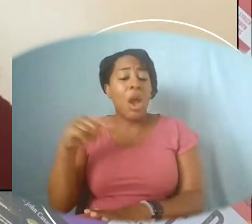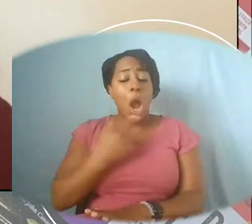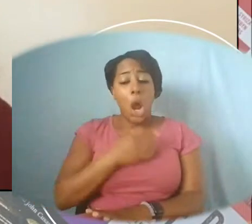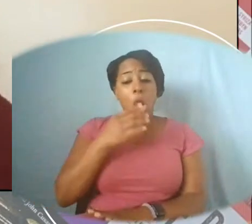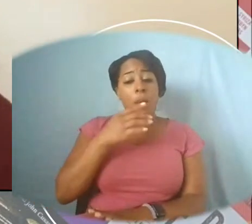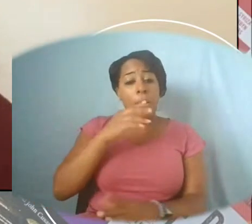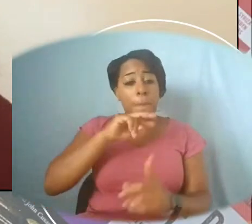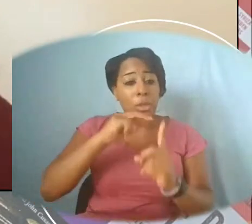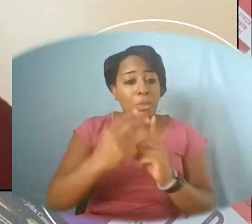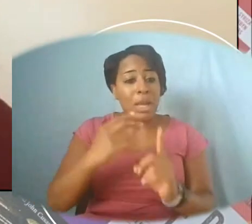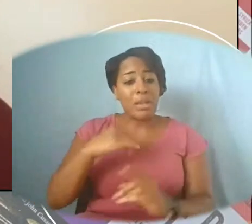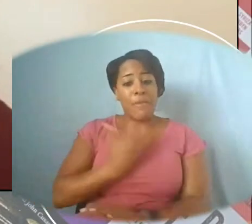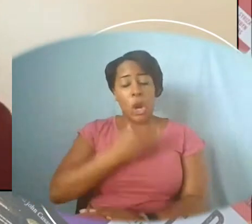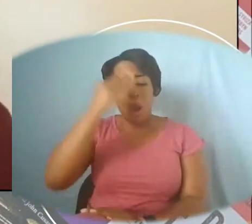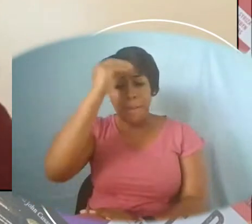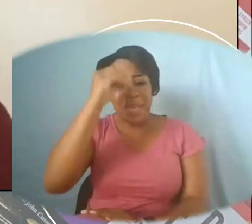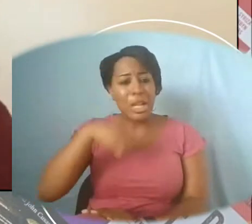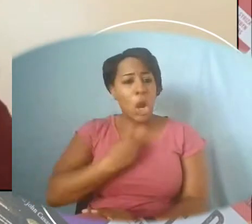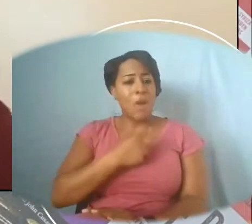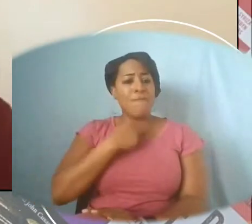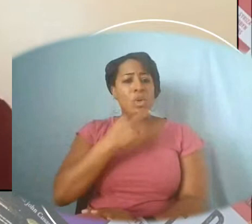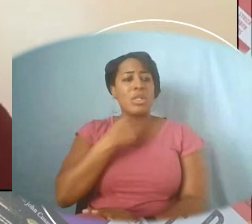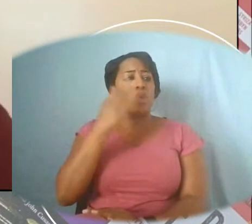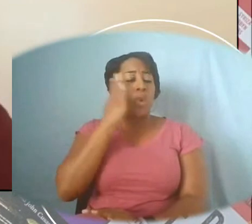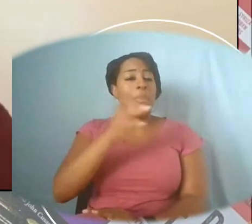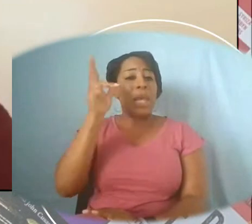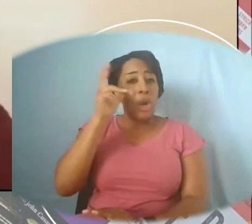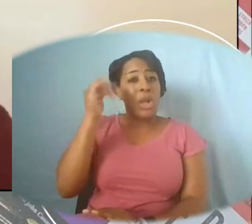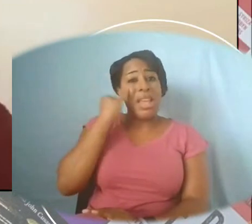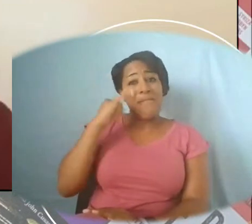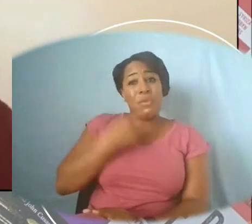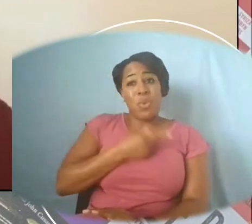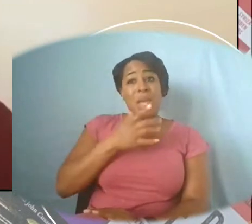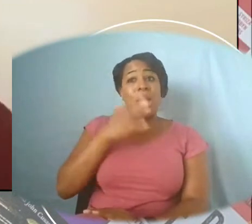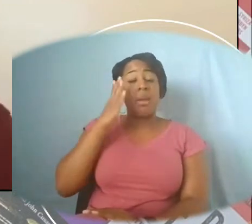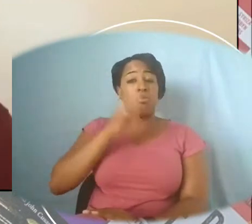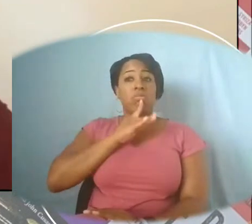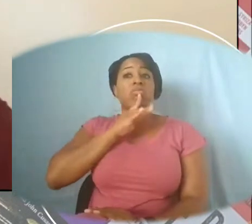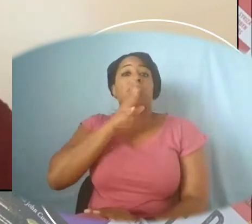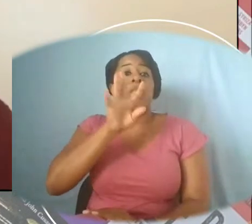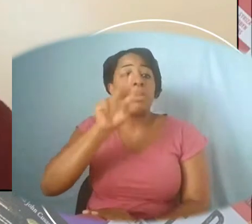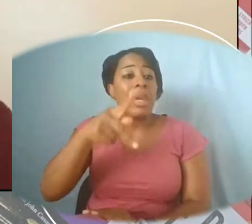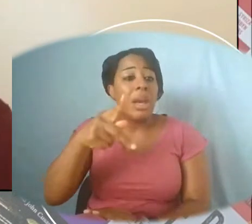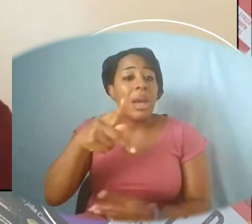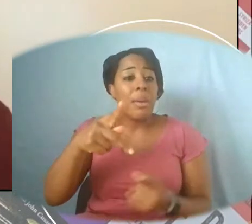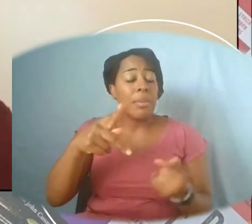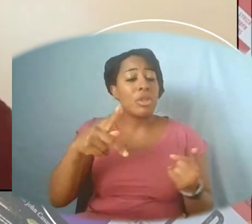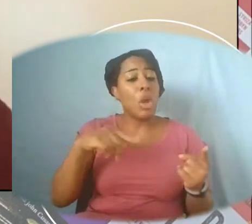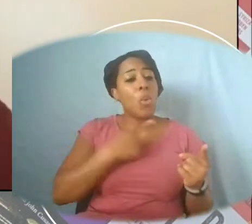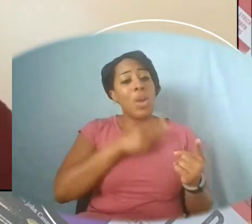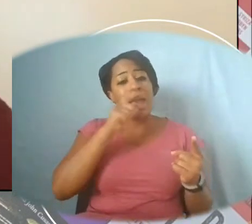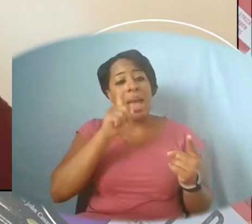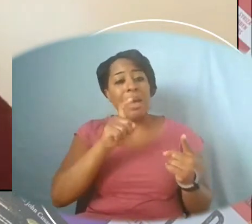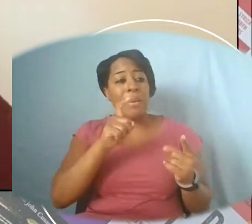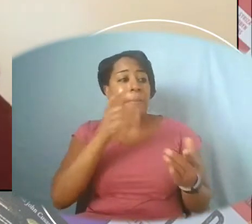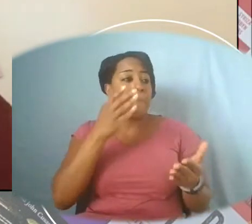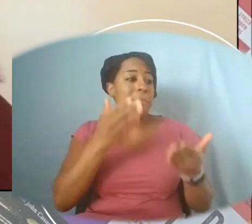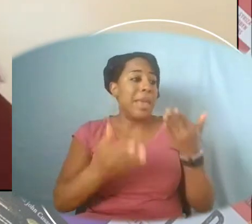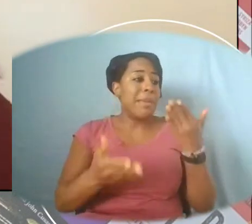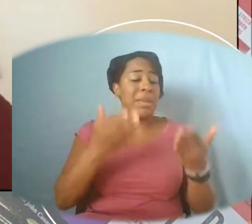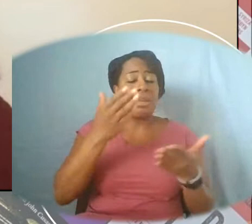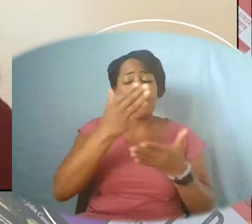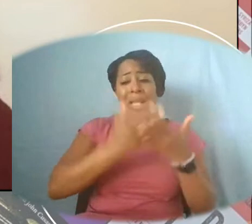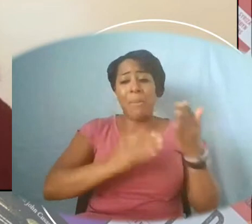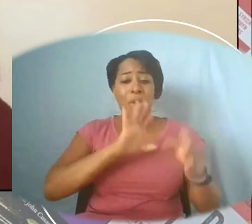voices out there. Those of us that have been released and are taking the steps, whether we're engaging in a college class